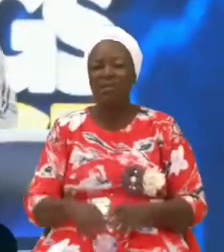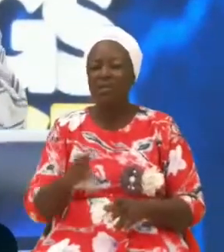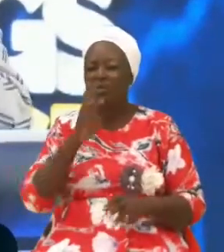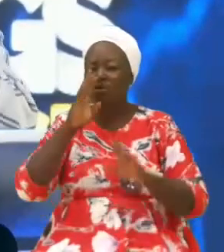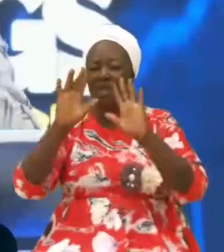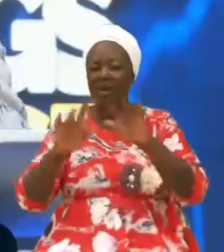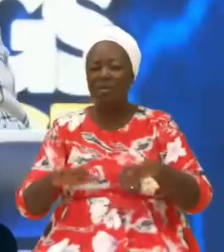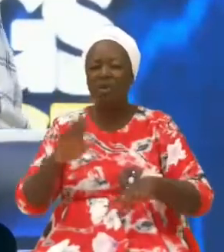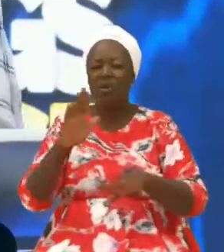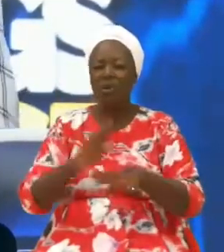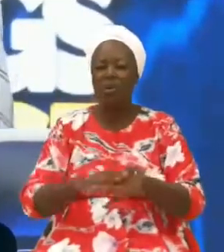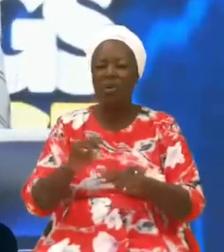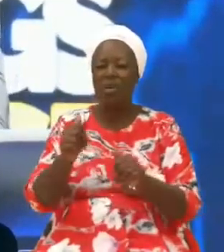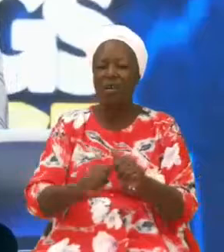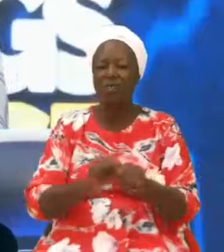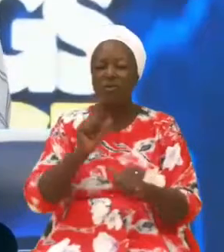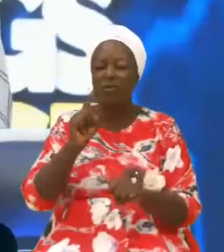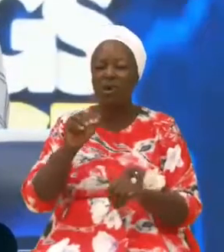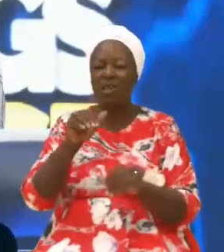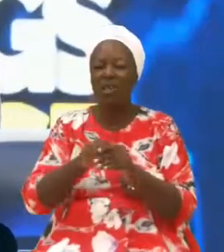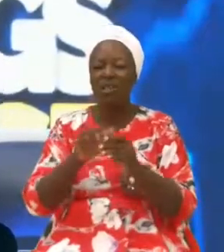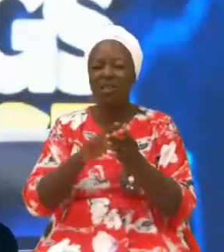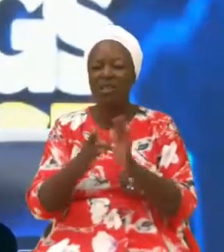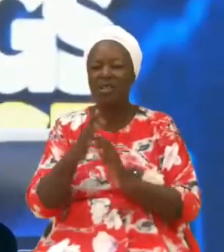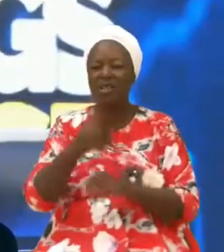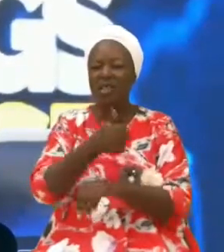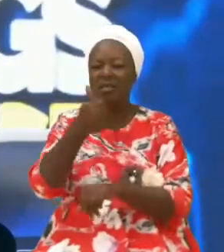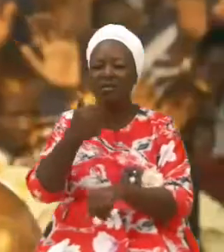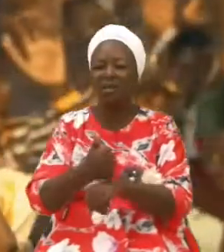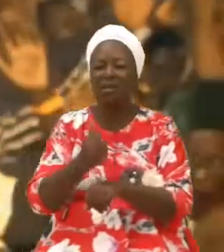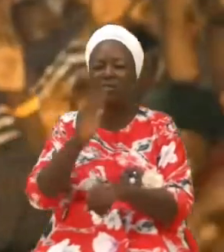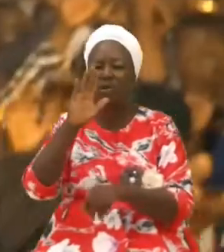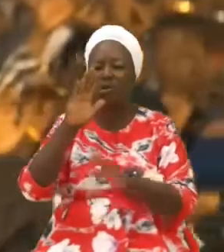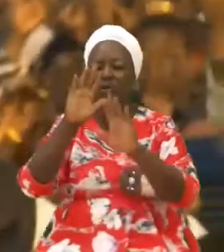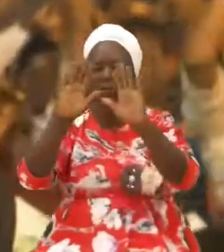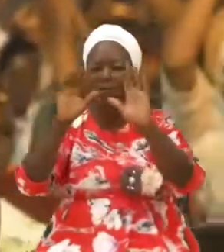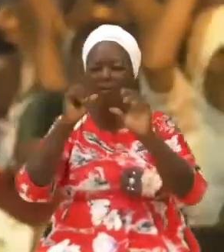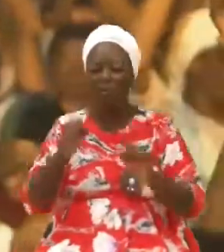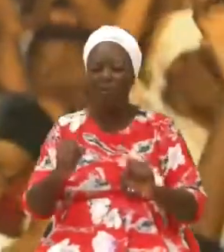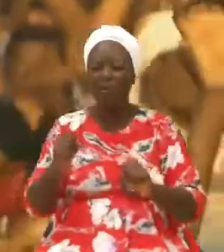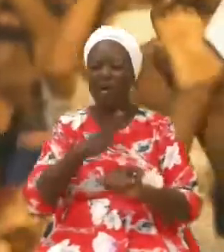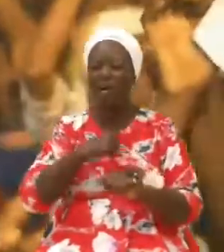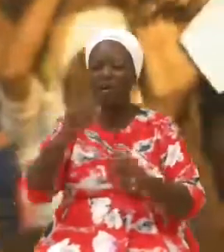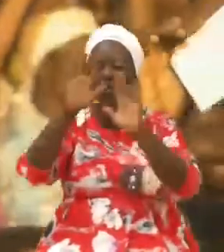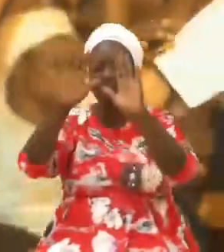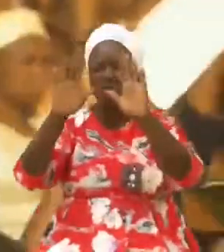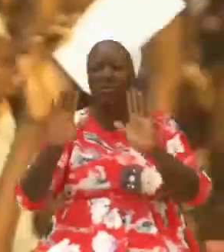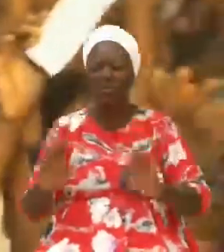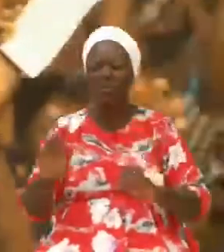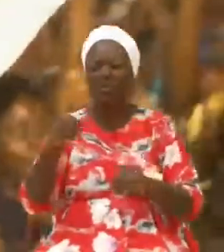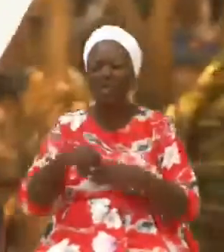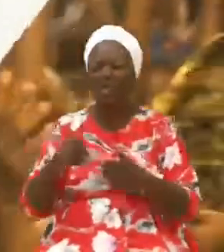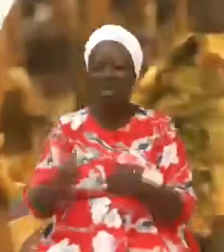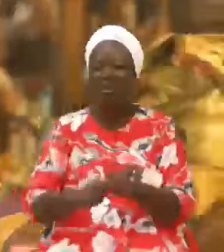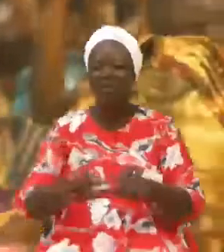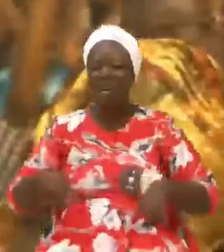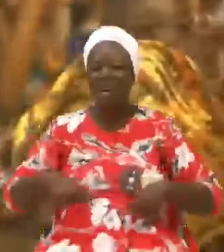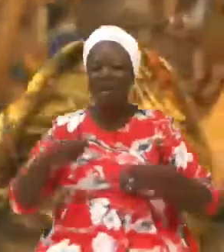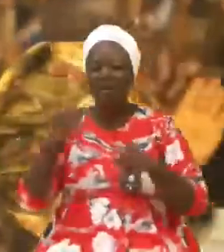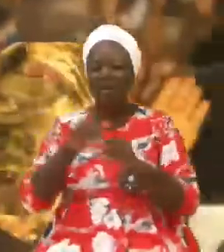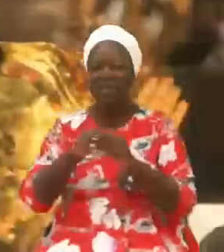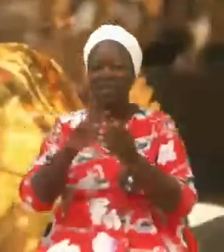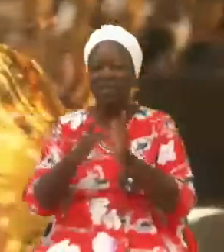online, physical, showers upon everyone. Confirm your